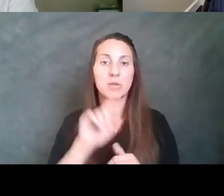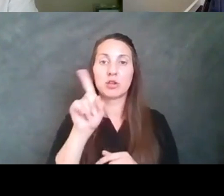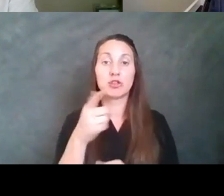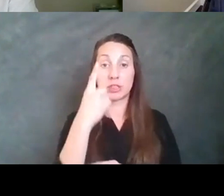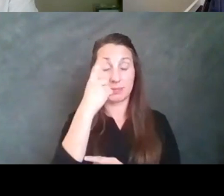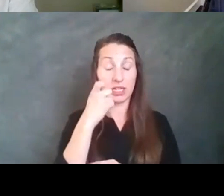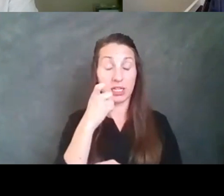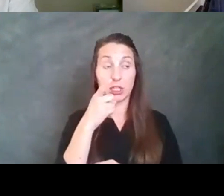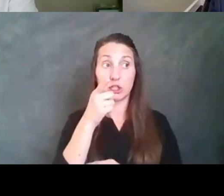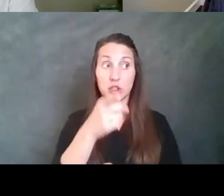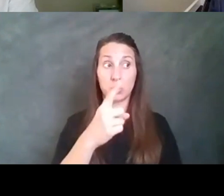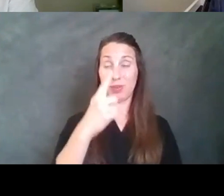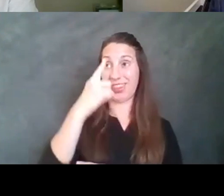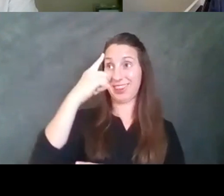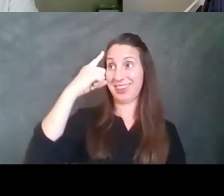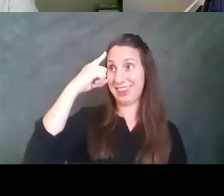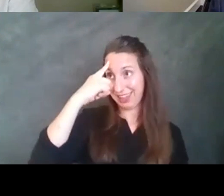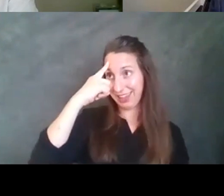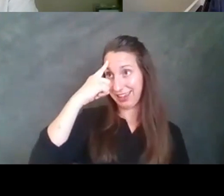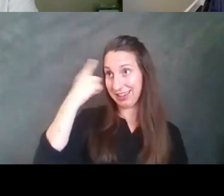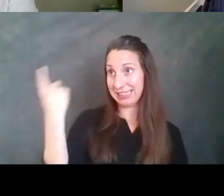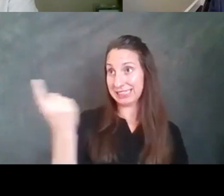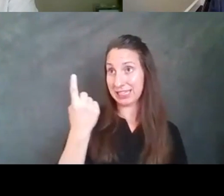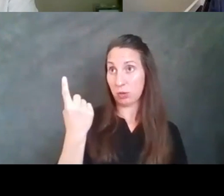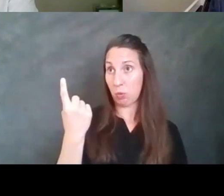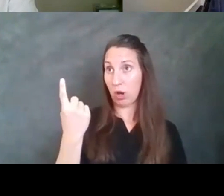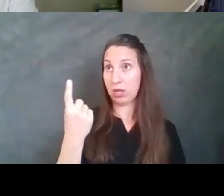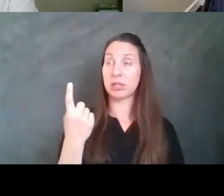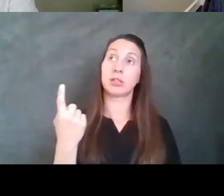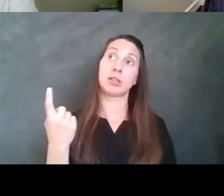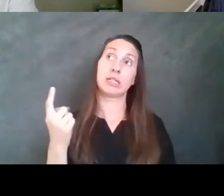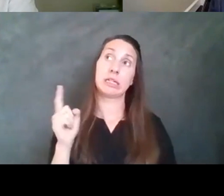may think that someone can't